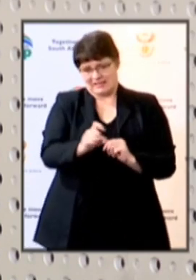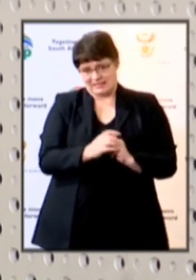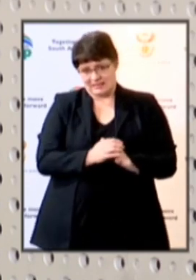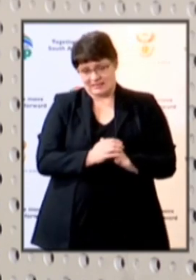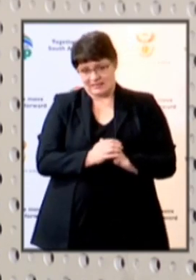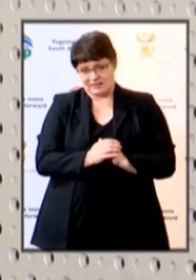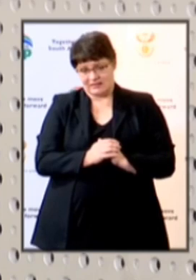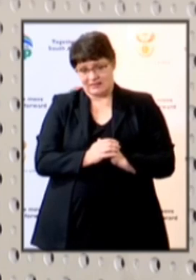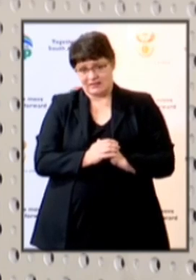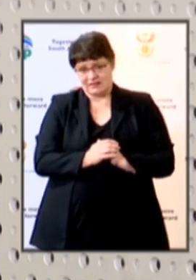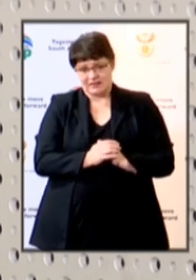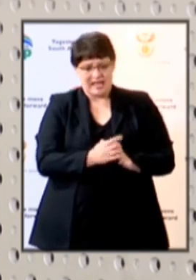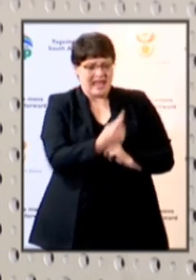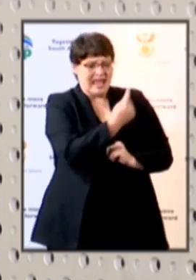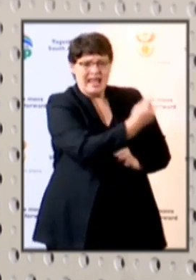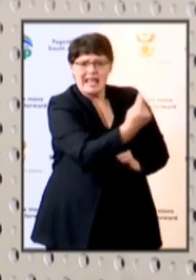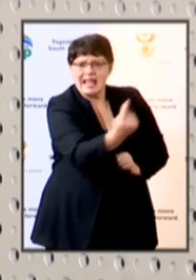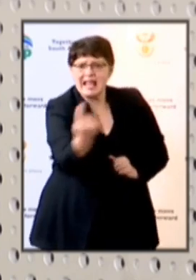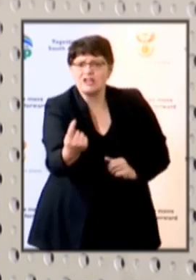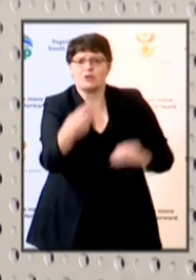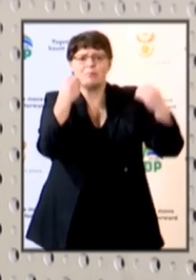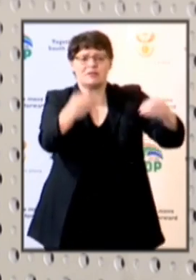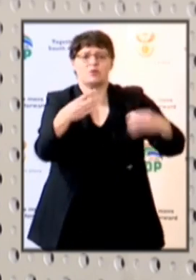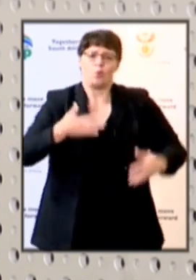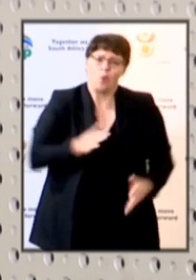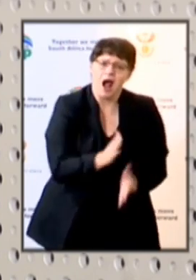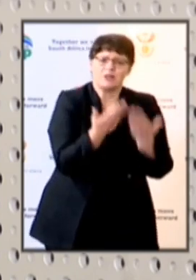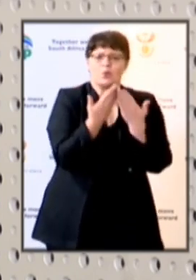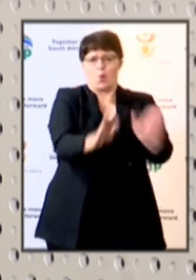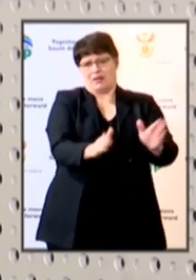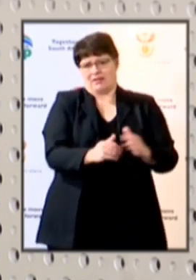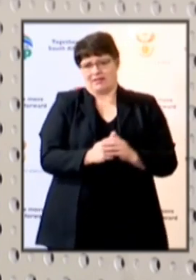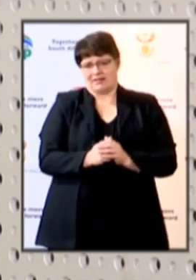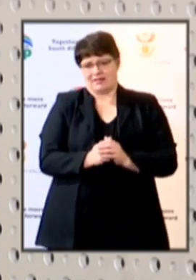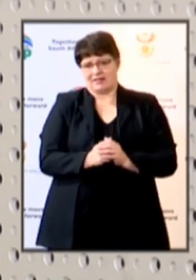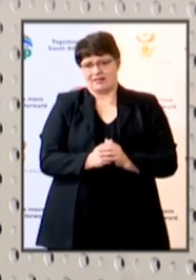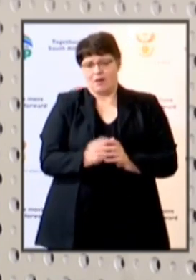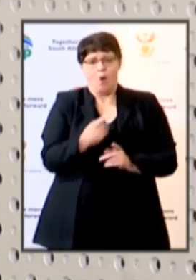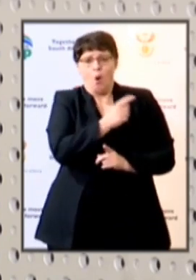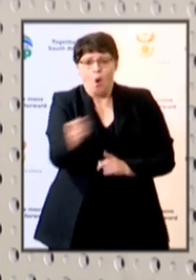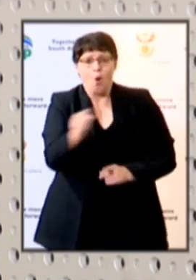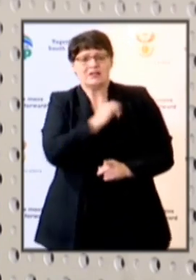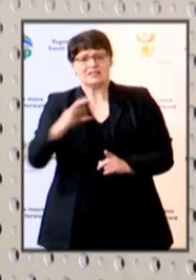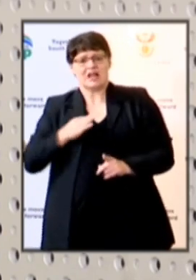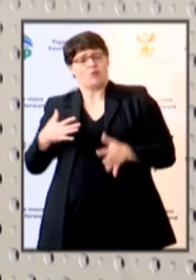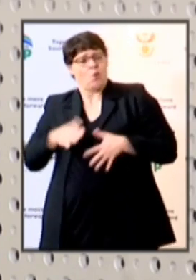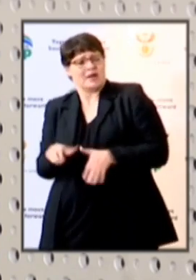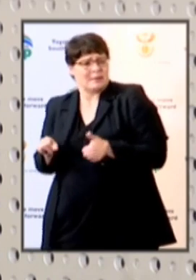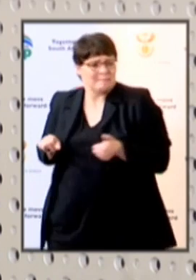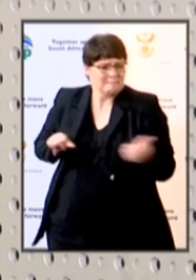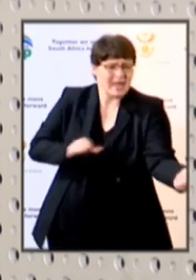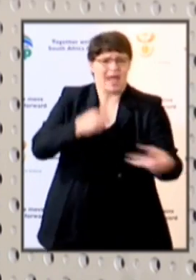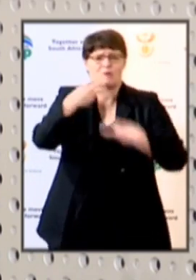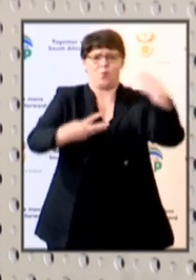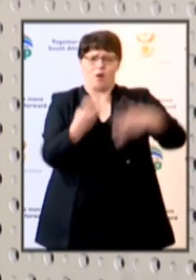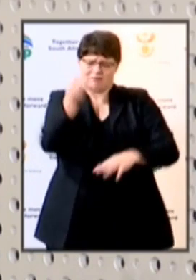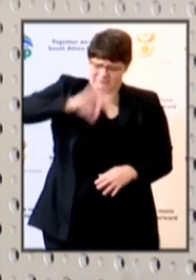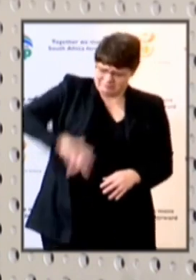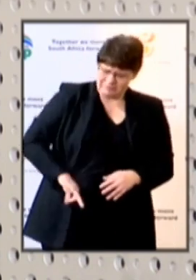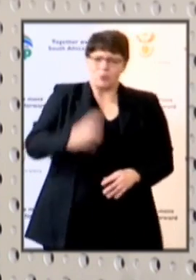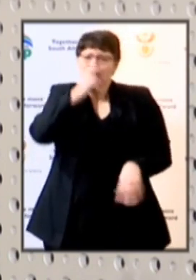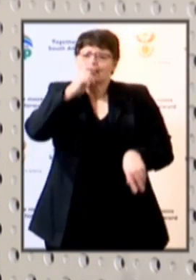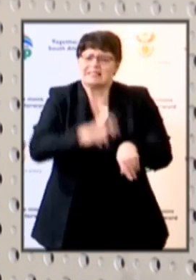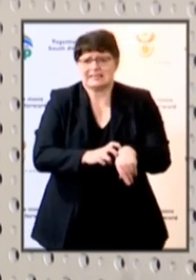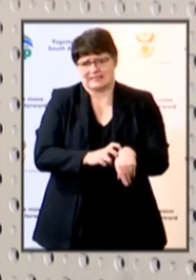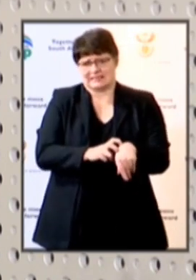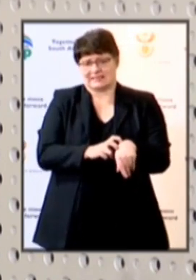every workplace, every worker wants to return to work. We all want to get South Africa working fully. But we need to strike